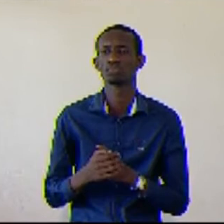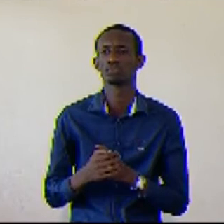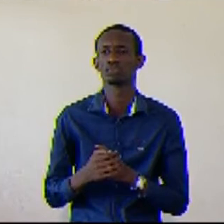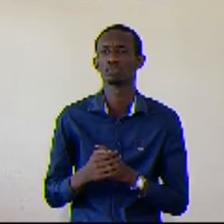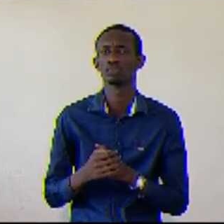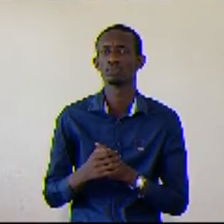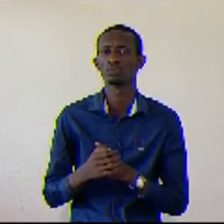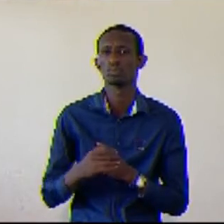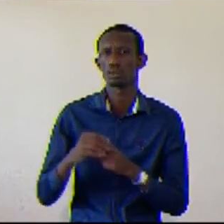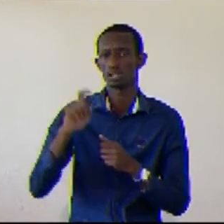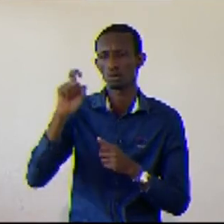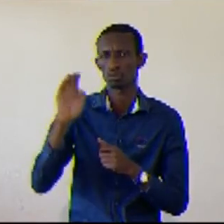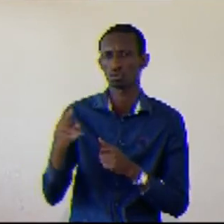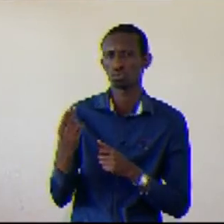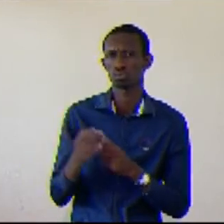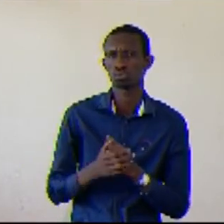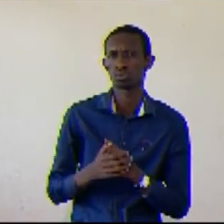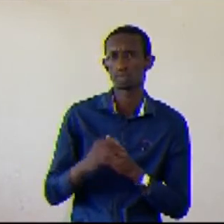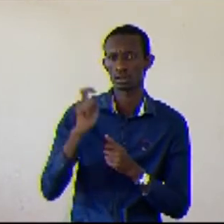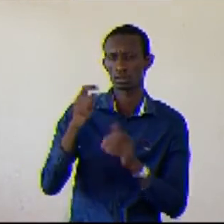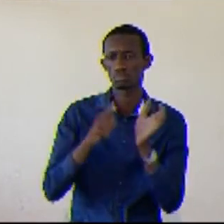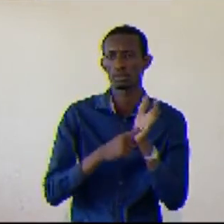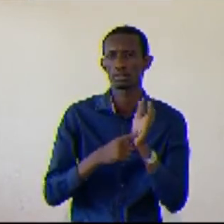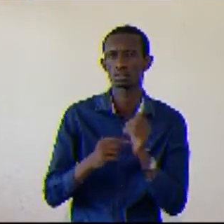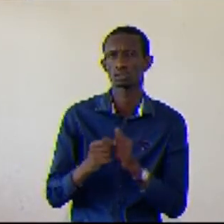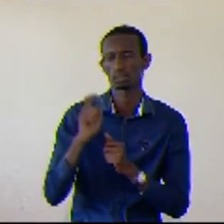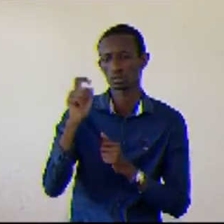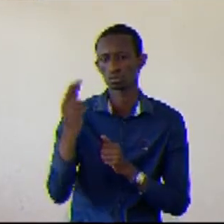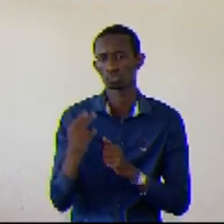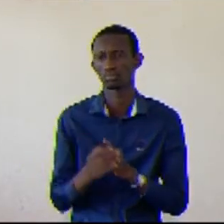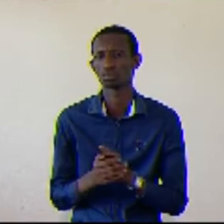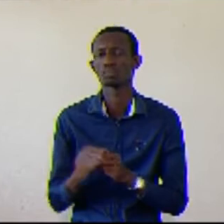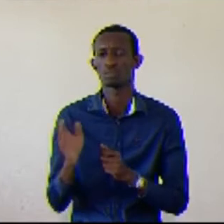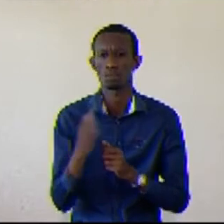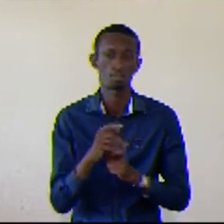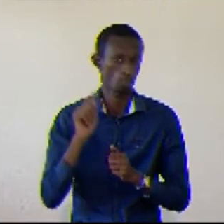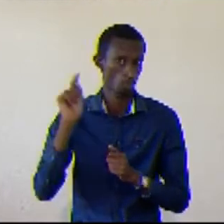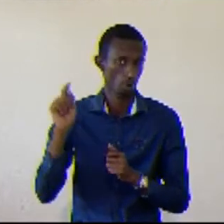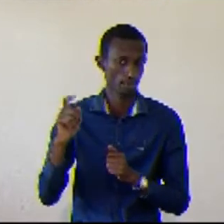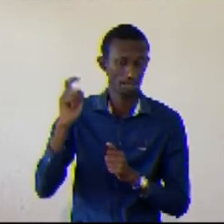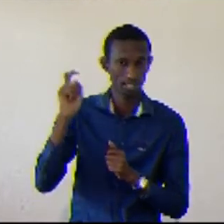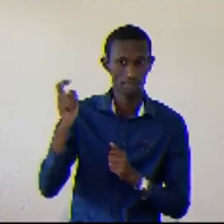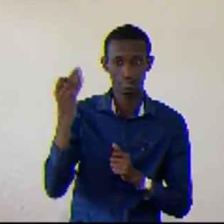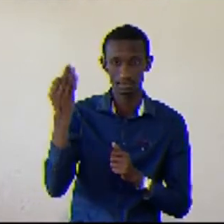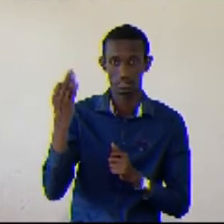And again, the point x3 and 0, x3 and